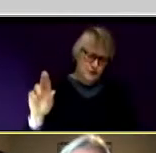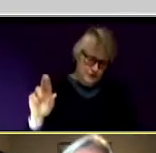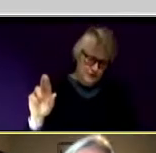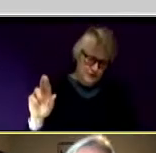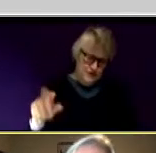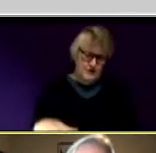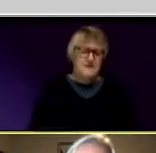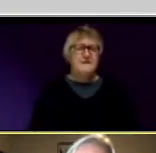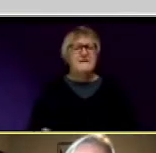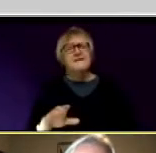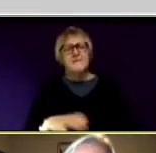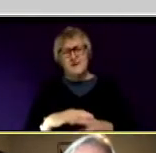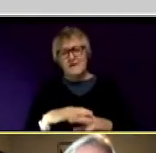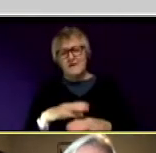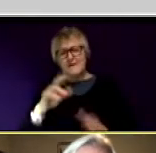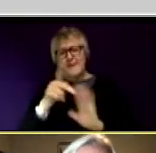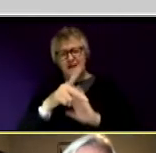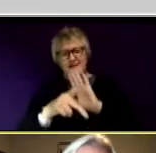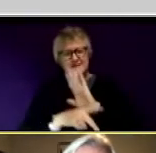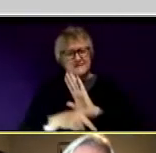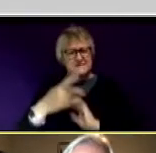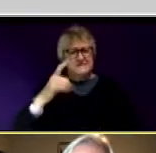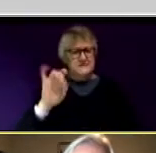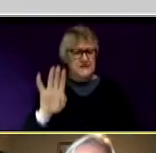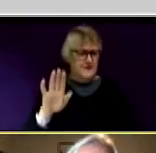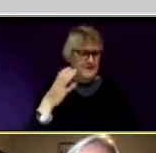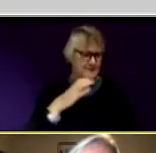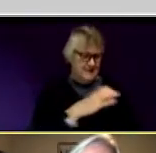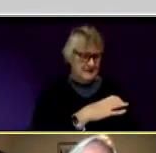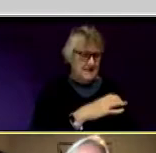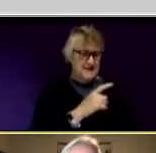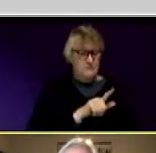Subcommittee. I'd like to pass it to Amy.